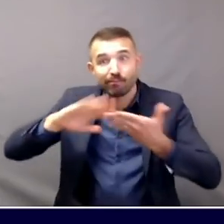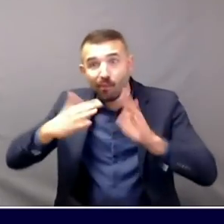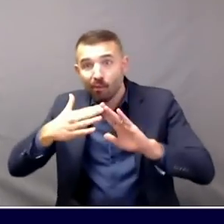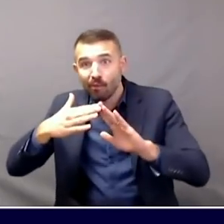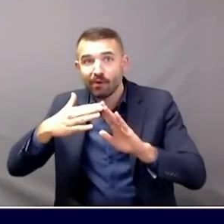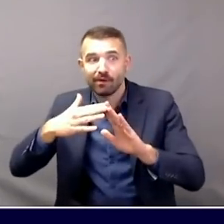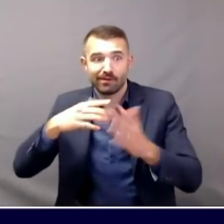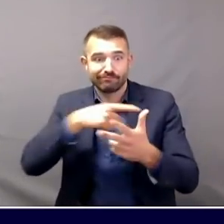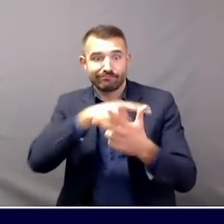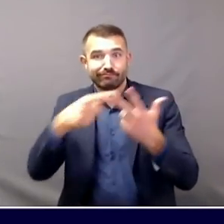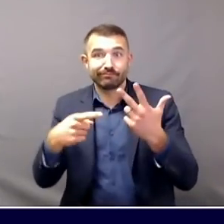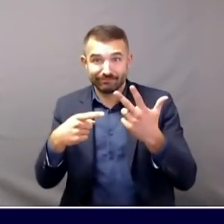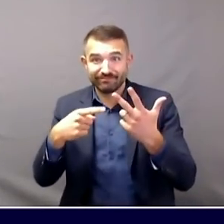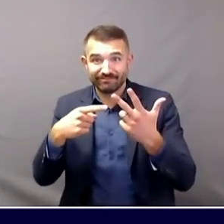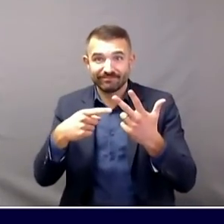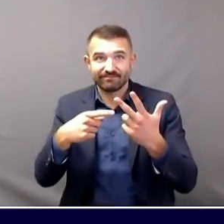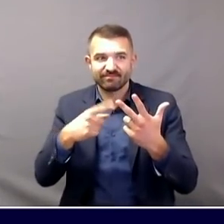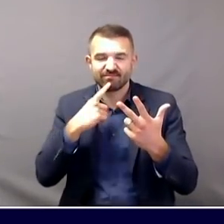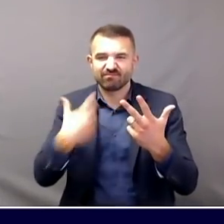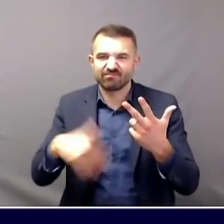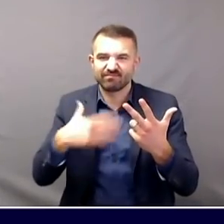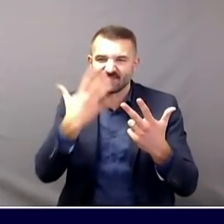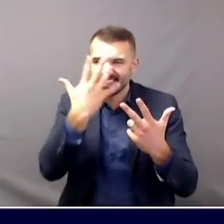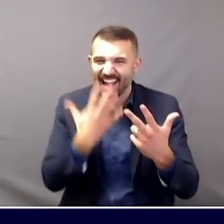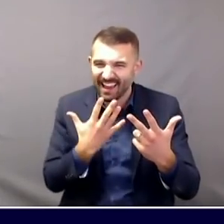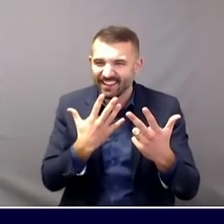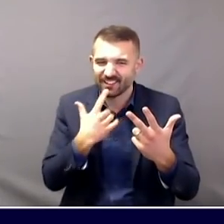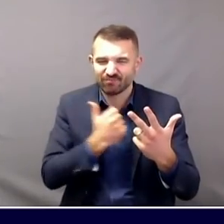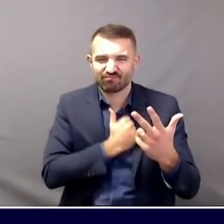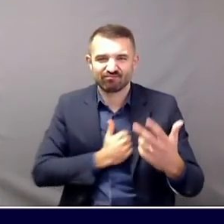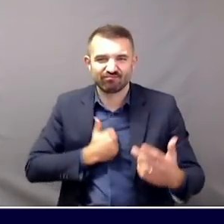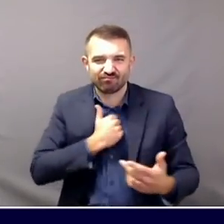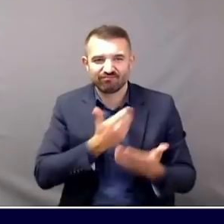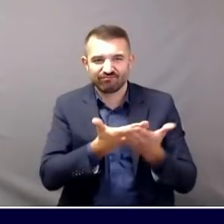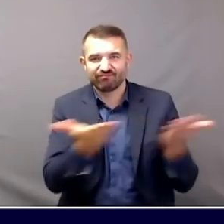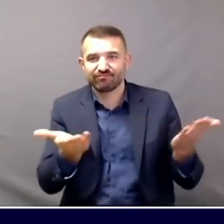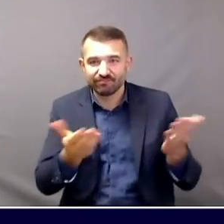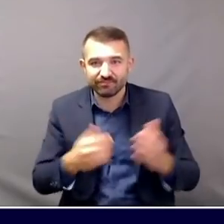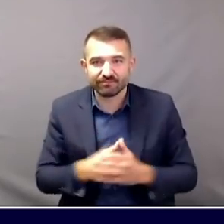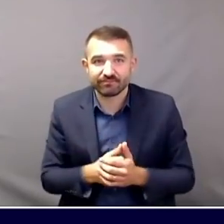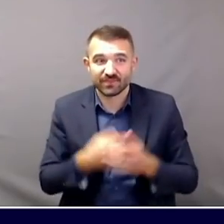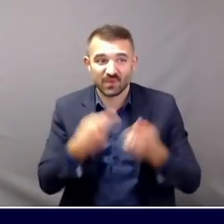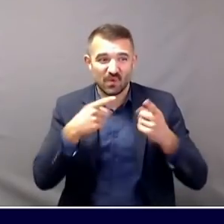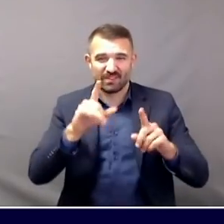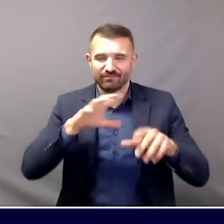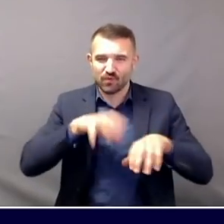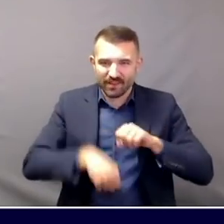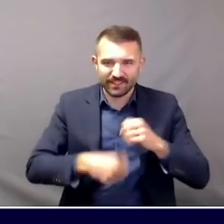these individuals our deepest condolences during this time of grief right now.